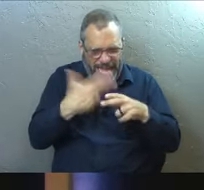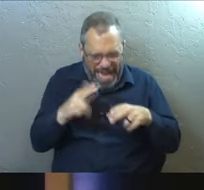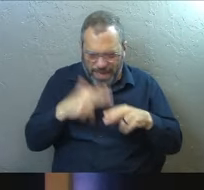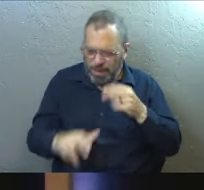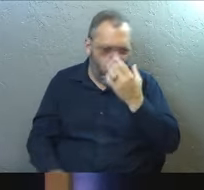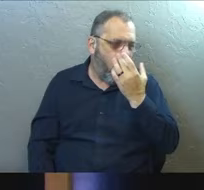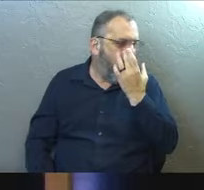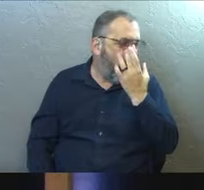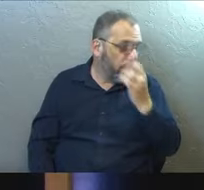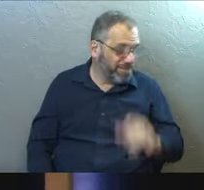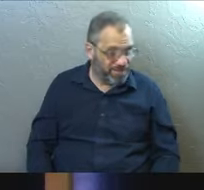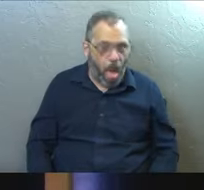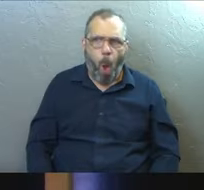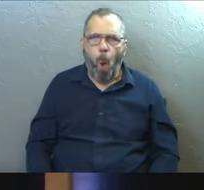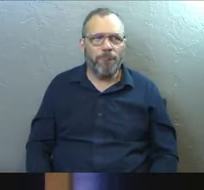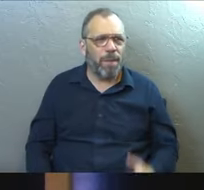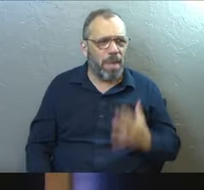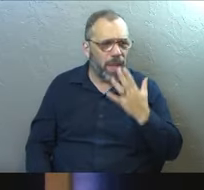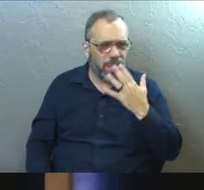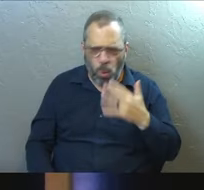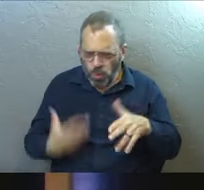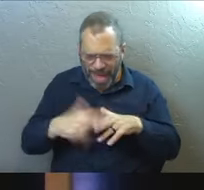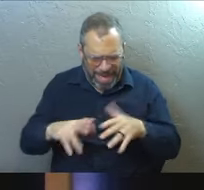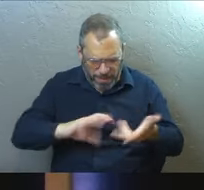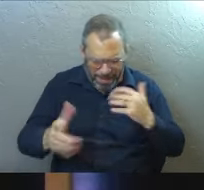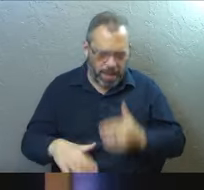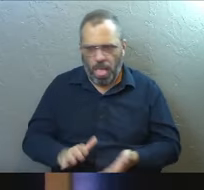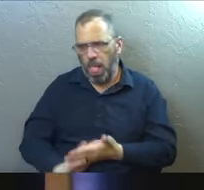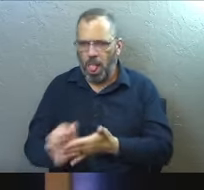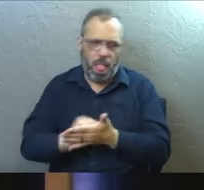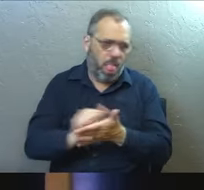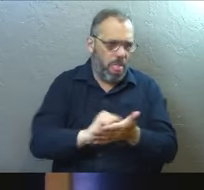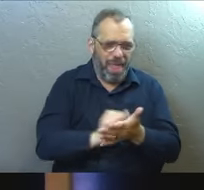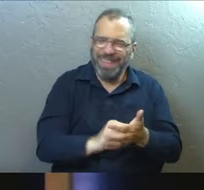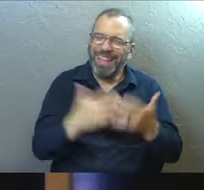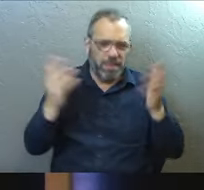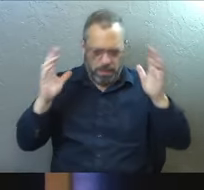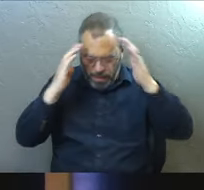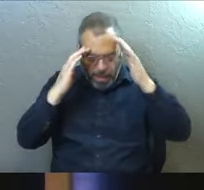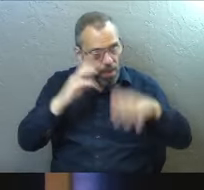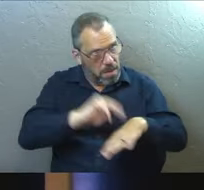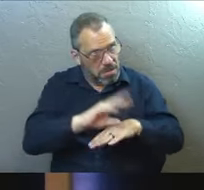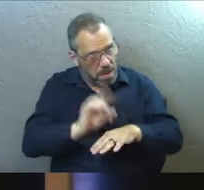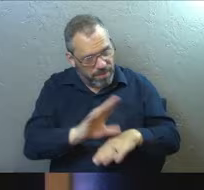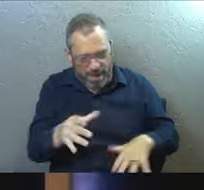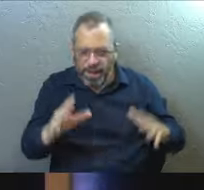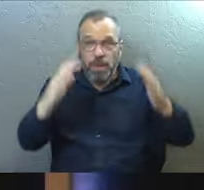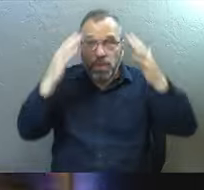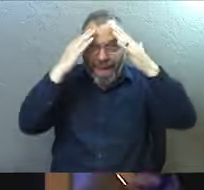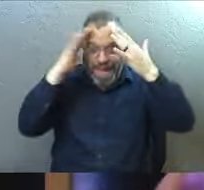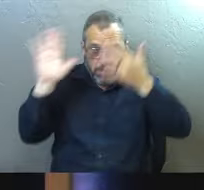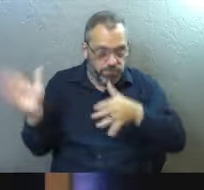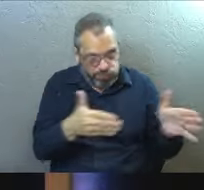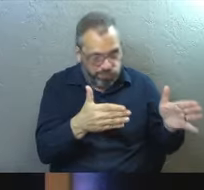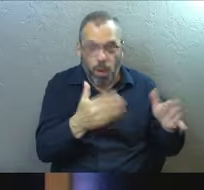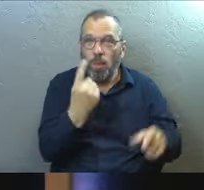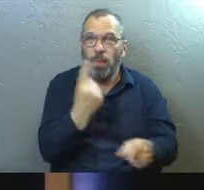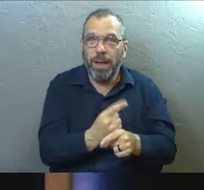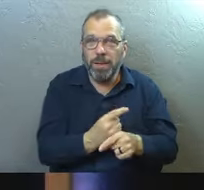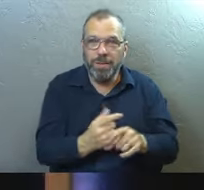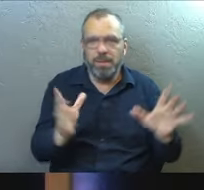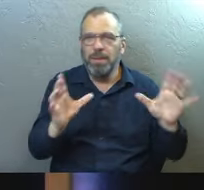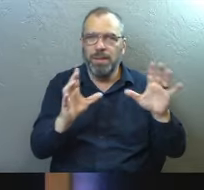eggs. And then eggs are so messy, you know, and you got to clean that up. I don't have to clean up, McDonald's. And like, your mind's like, whew, gone,